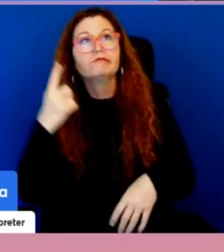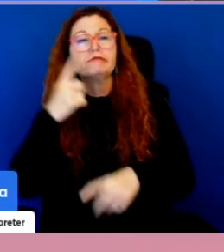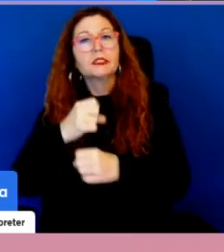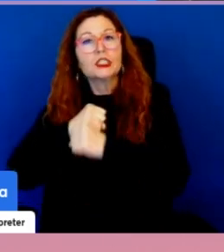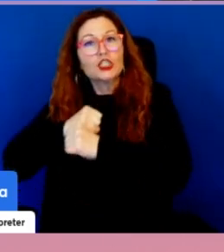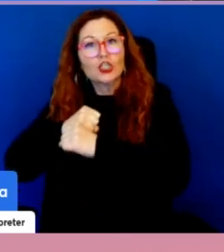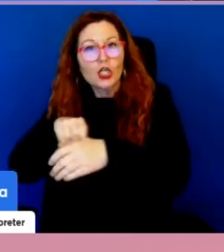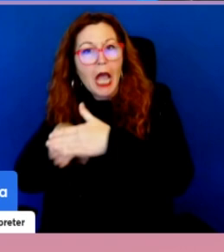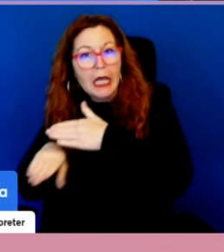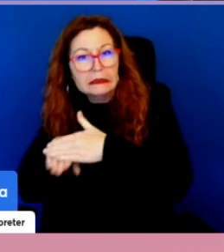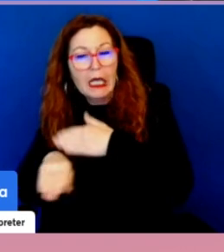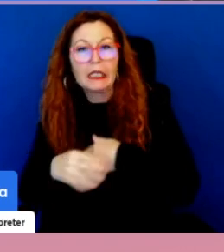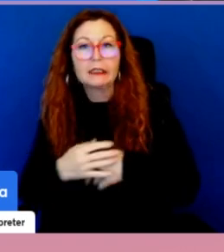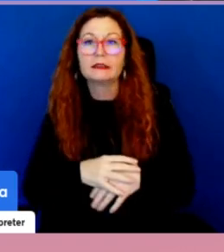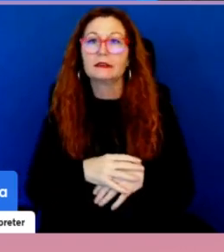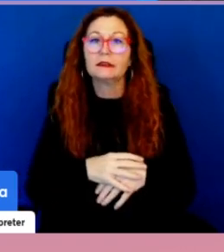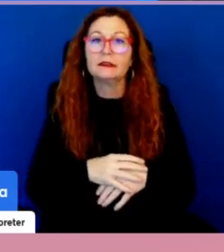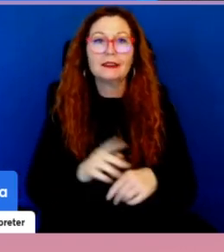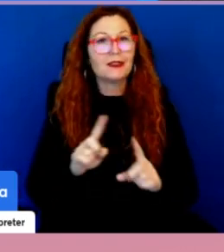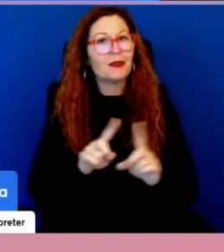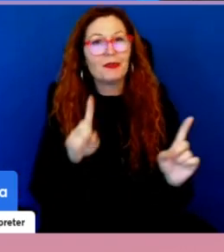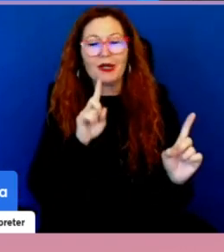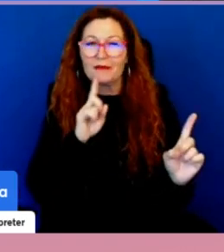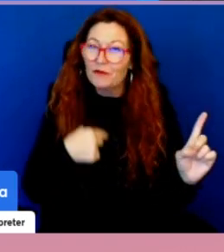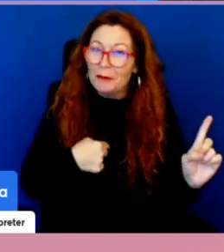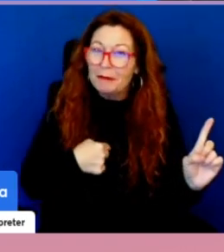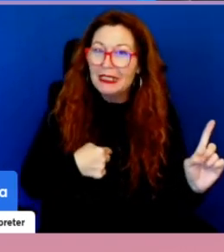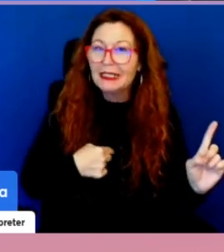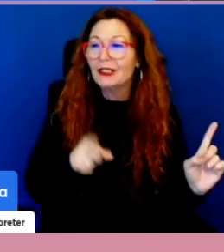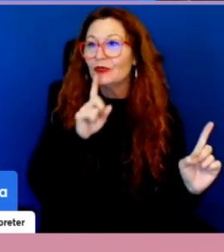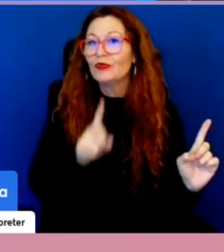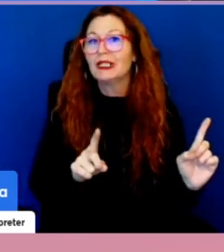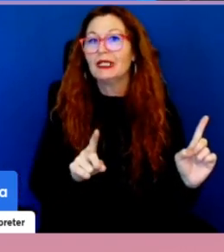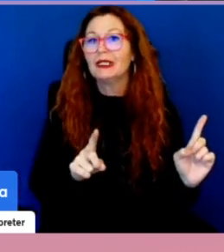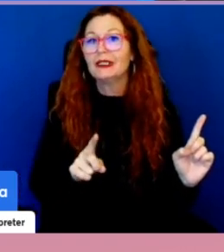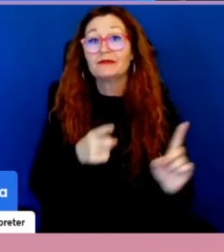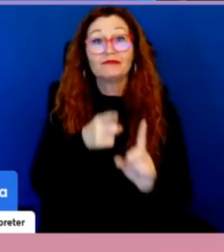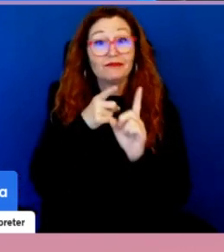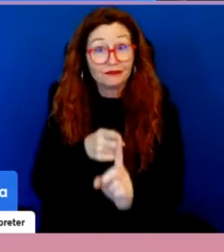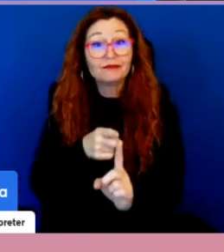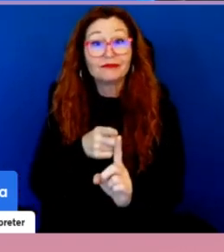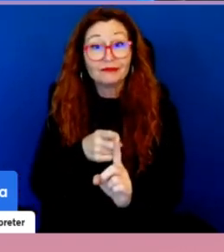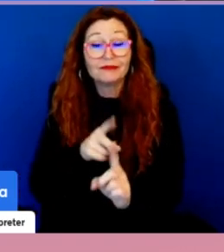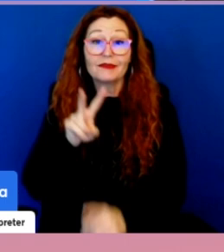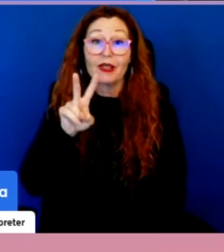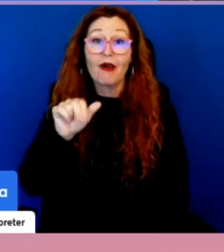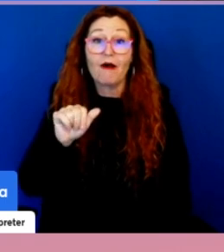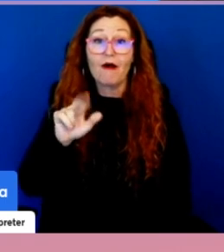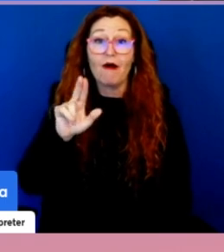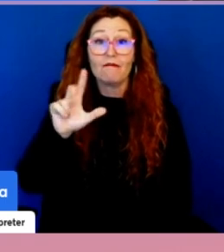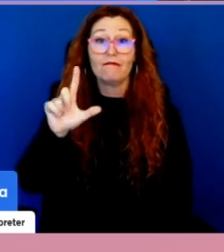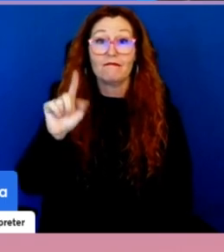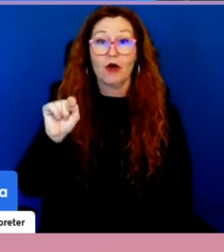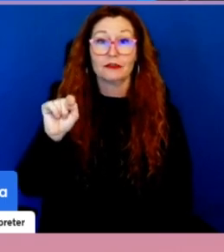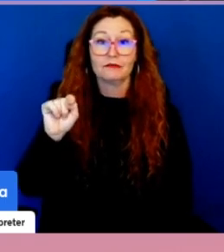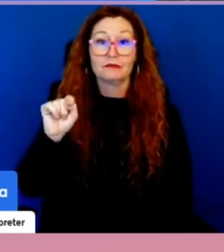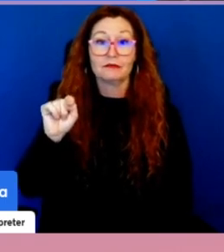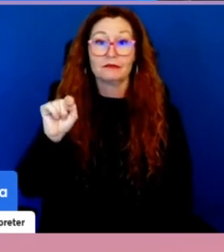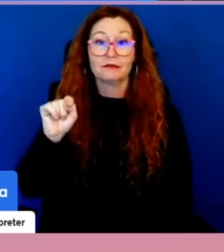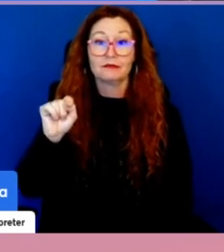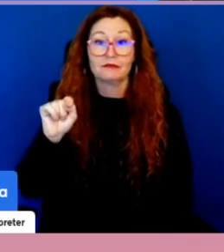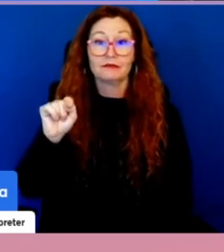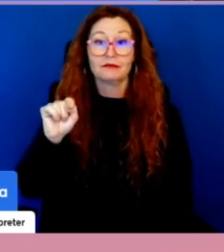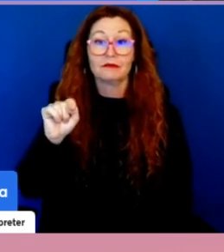provides. But for me, really, this is talk track around Vault, and very specifically the Vault